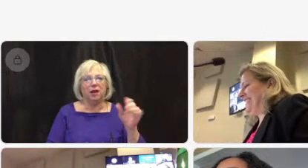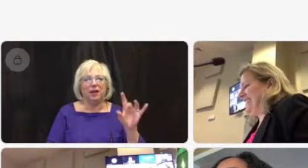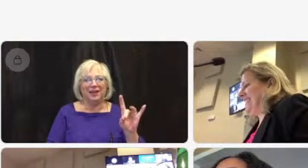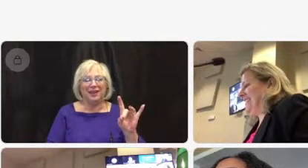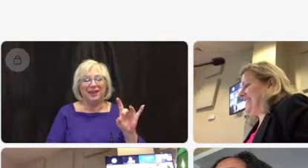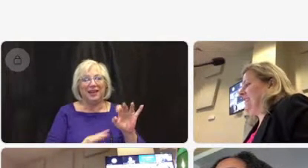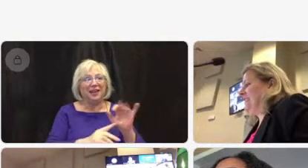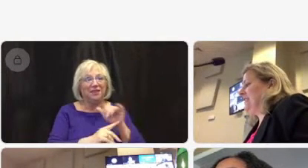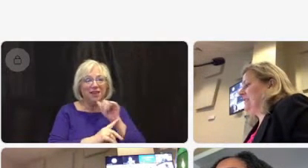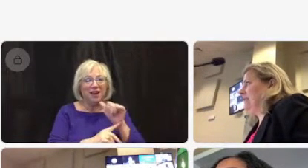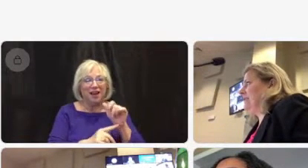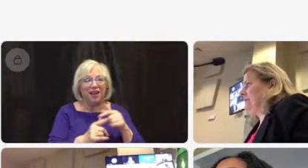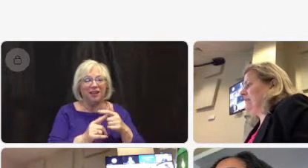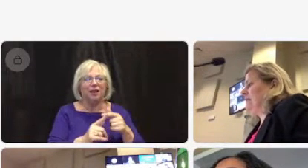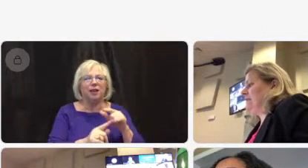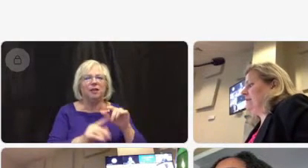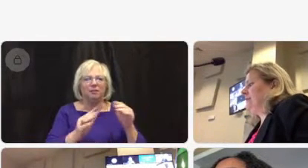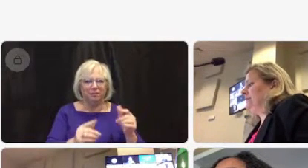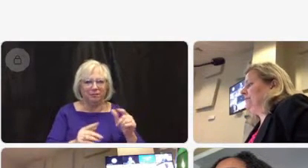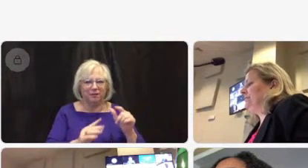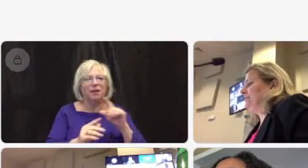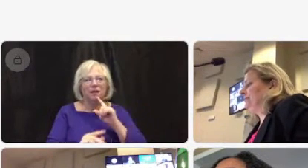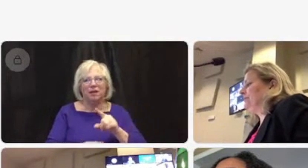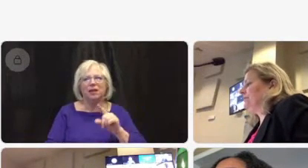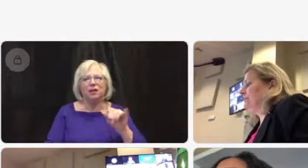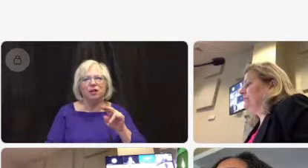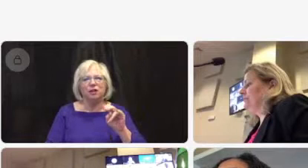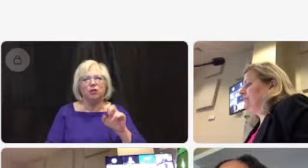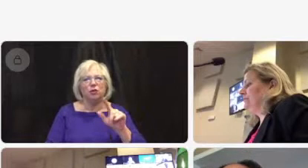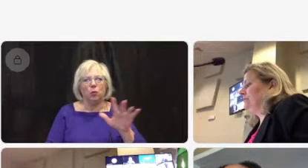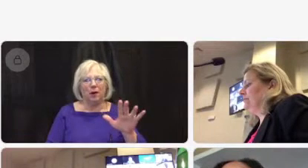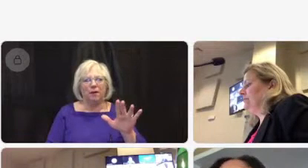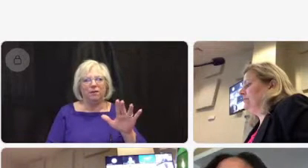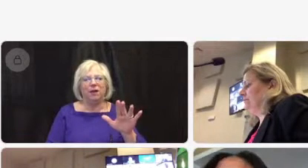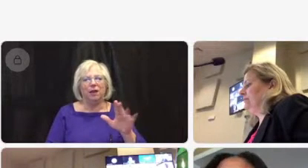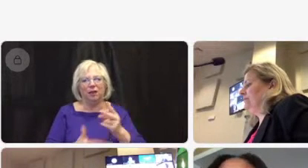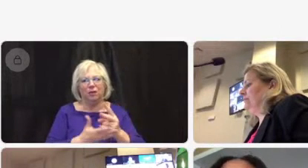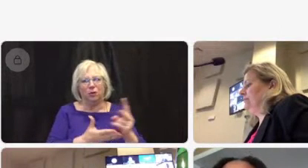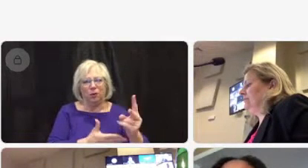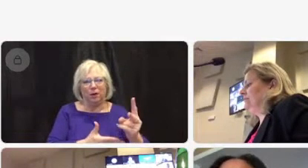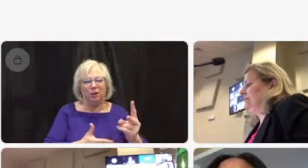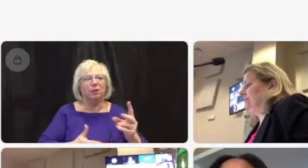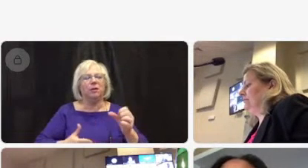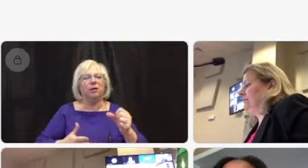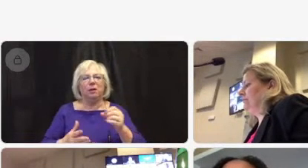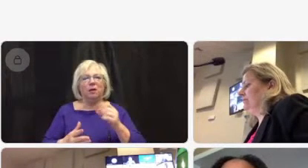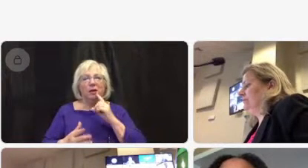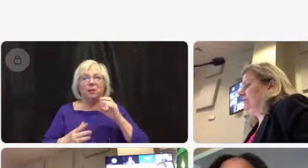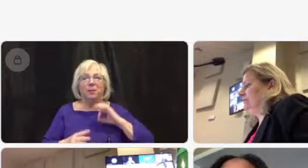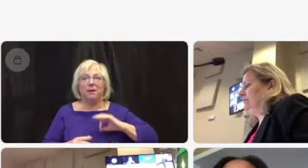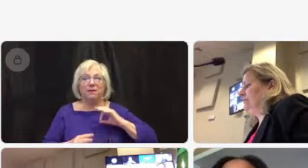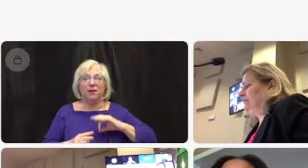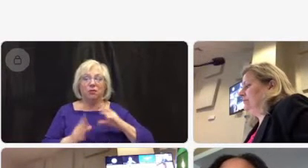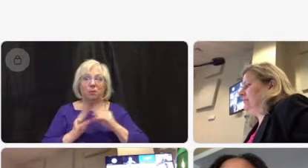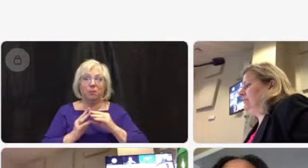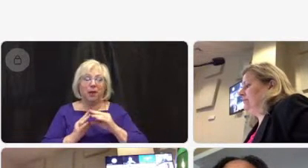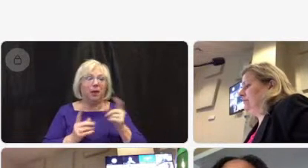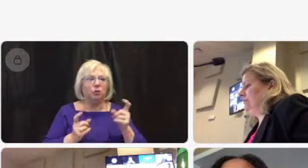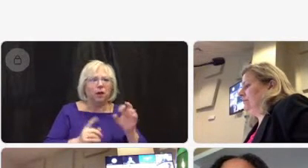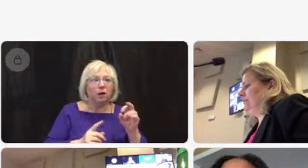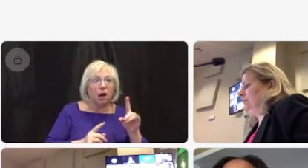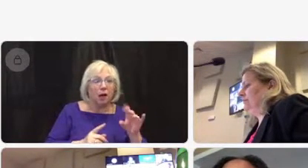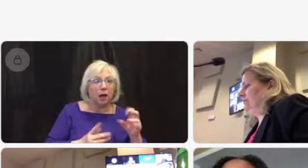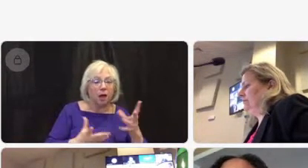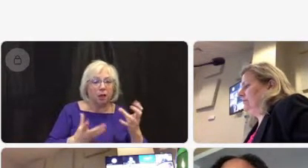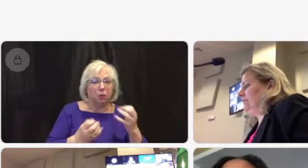but I'm gonna try to do it a little earlier, because this was a very beneficial meeting with, as Director Adcock, you said, you want to know where the money comes from,